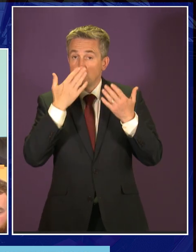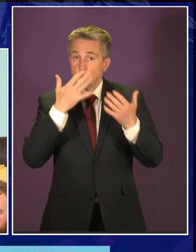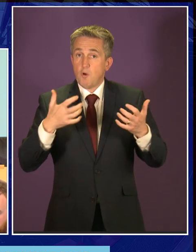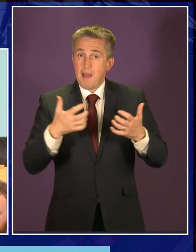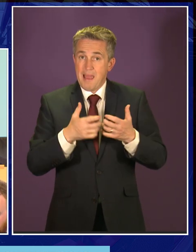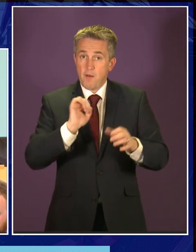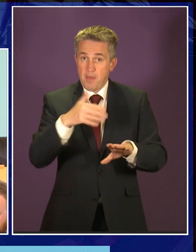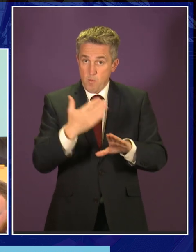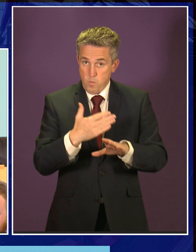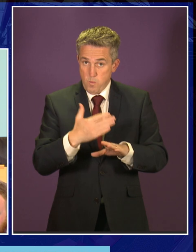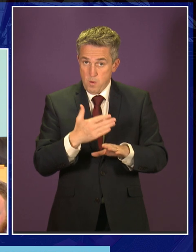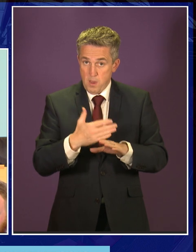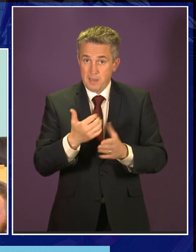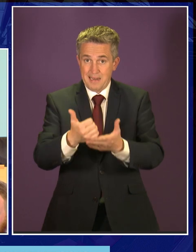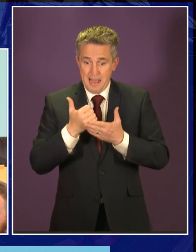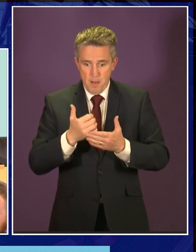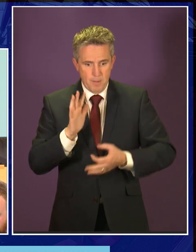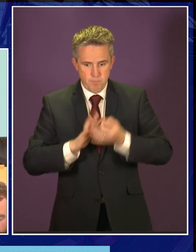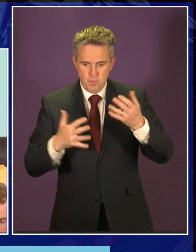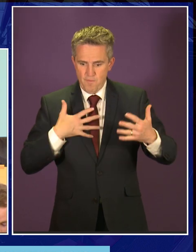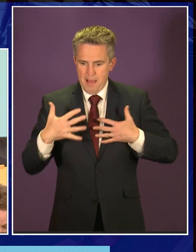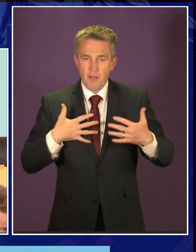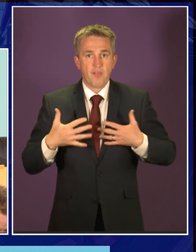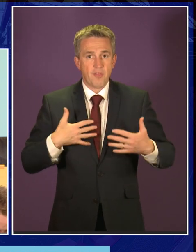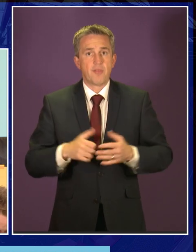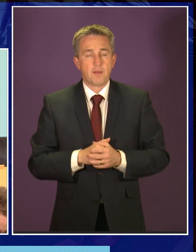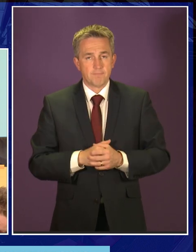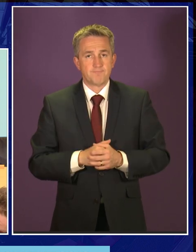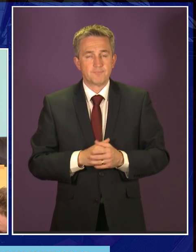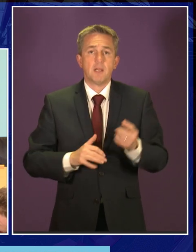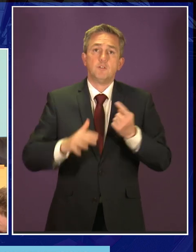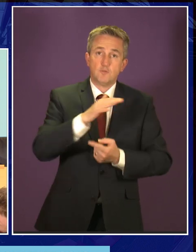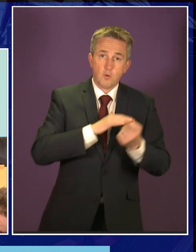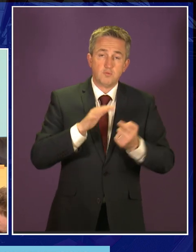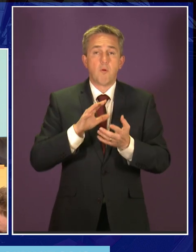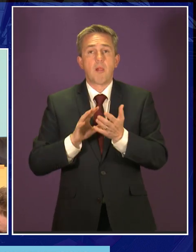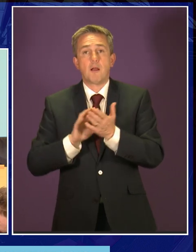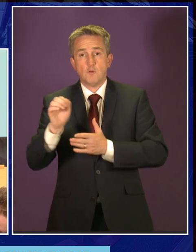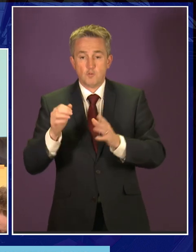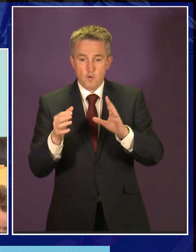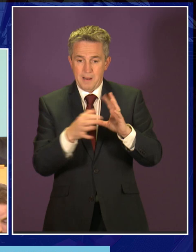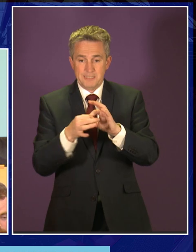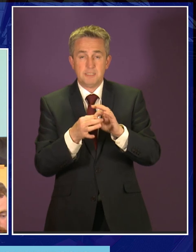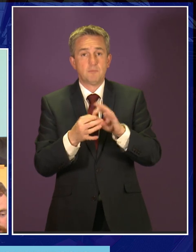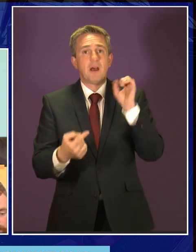work can ensure a healthy society. Social and cultural relationships are key to good health, and I think anyone here today who has sung in a